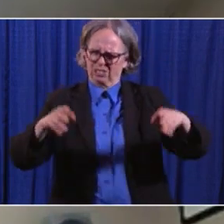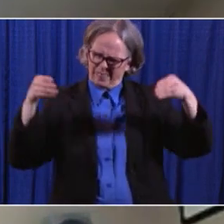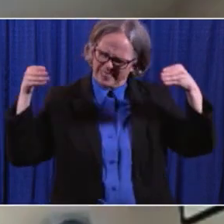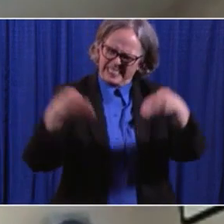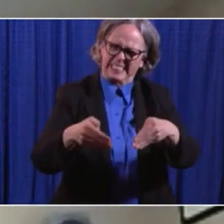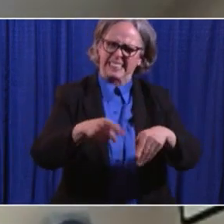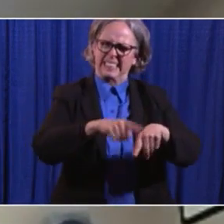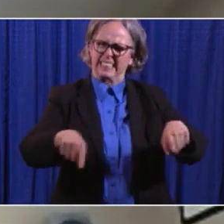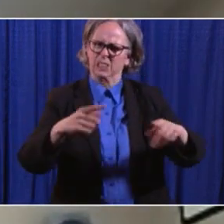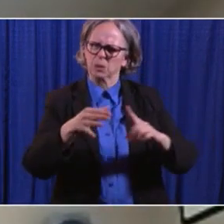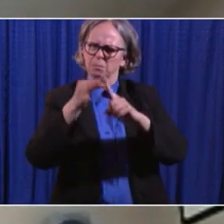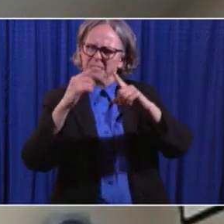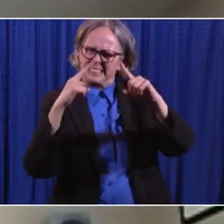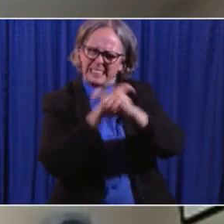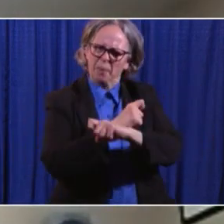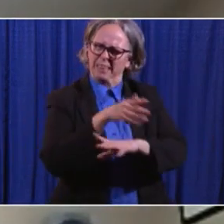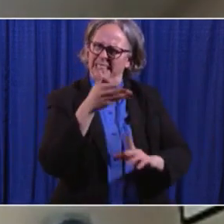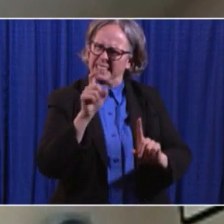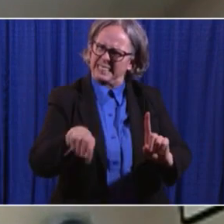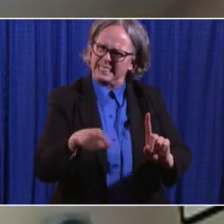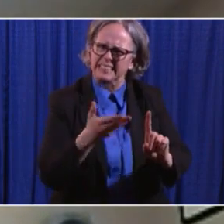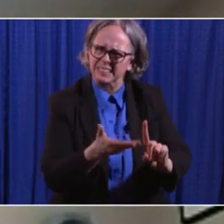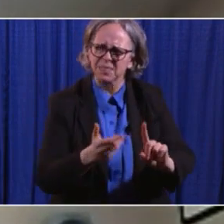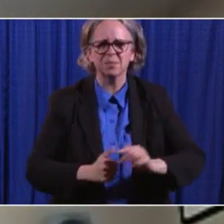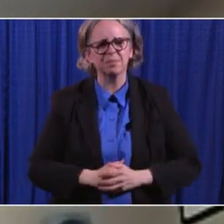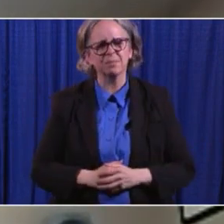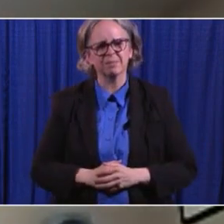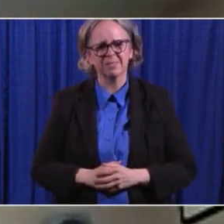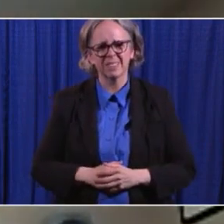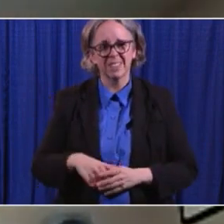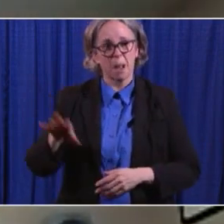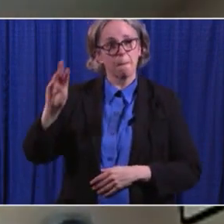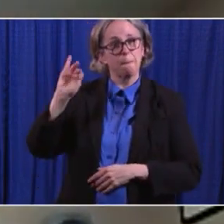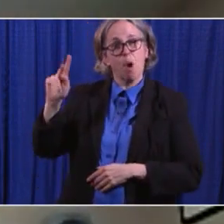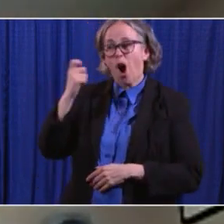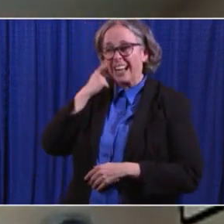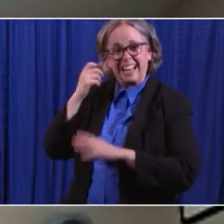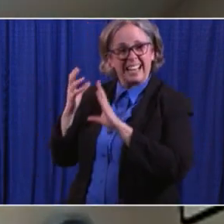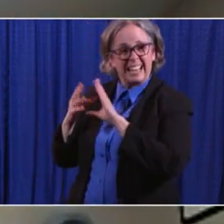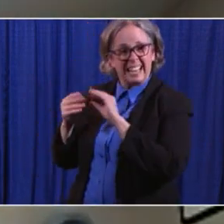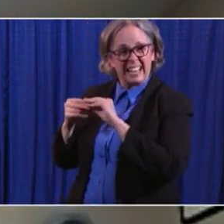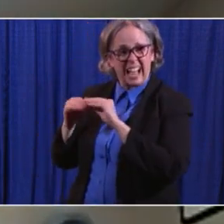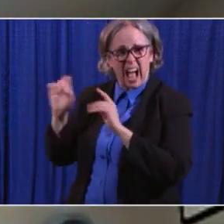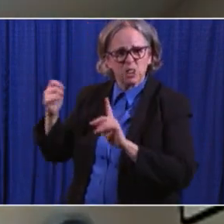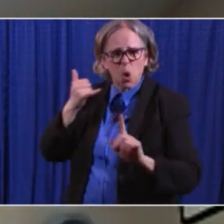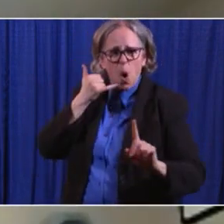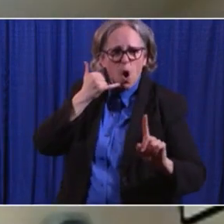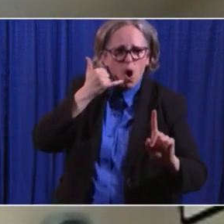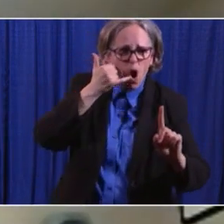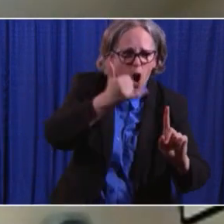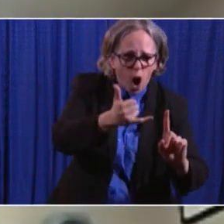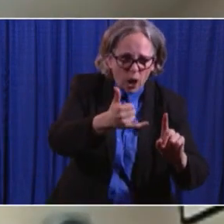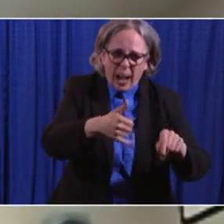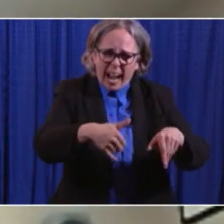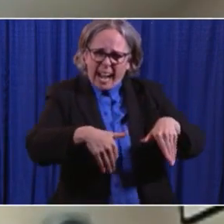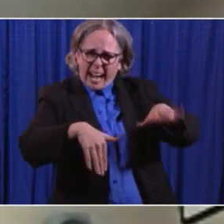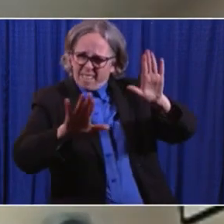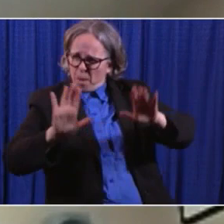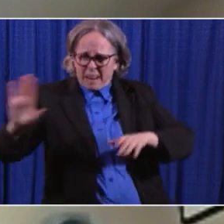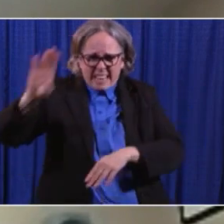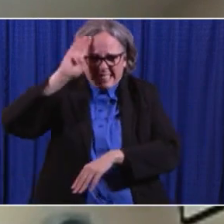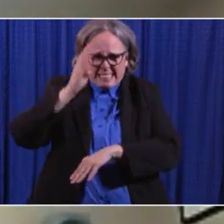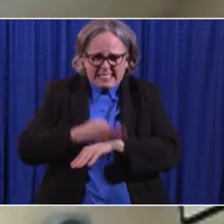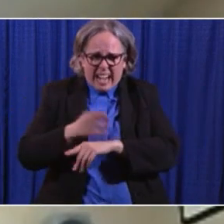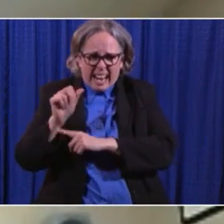appreciated. Mark mentioned making a call. Well, the agency that receives that call